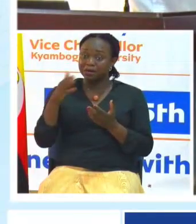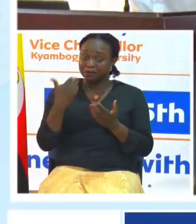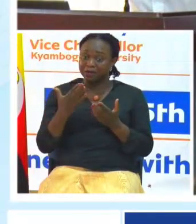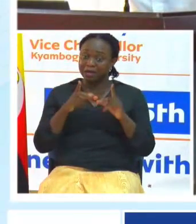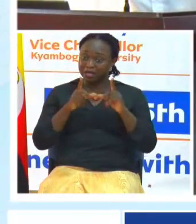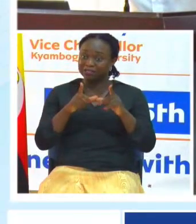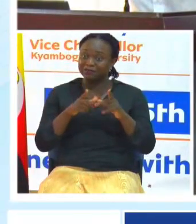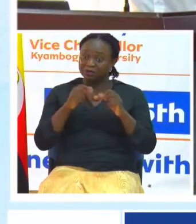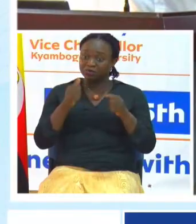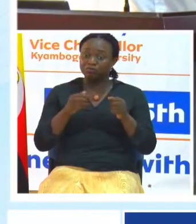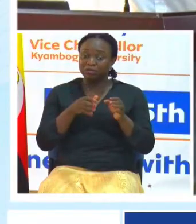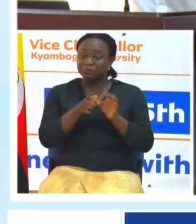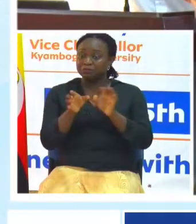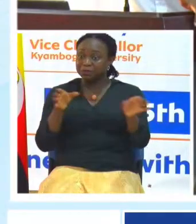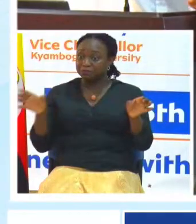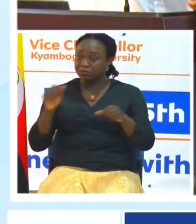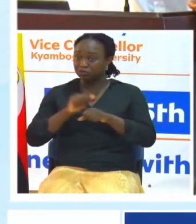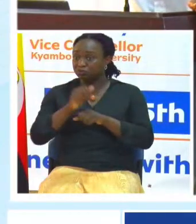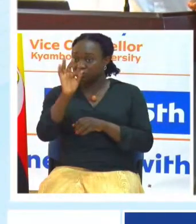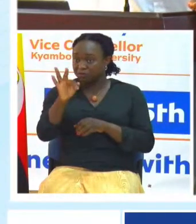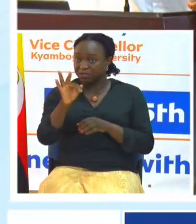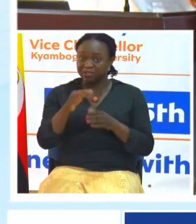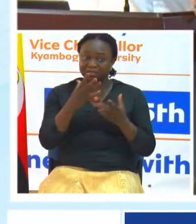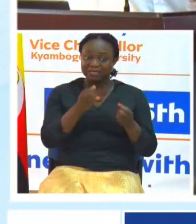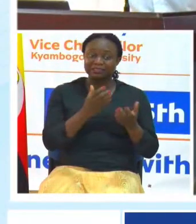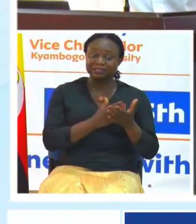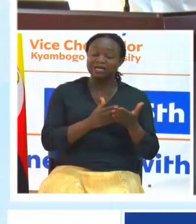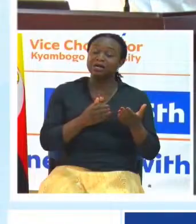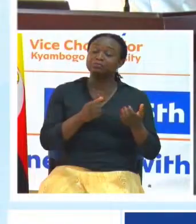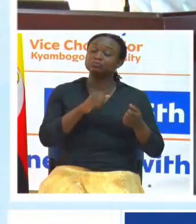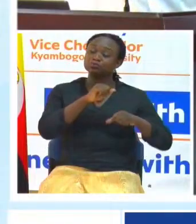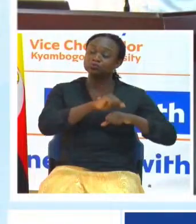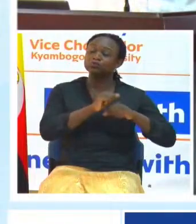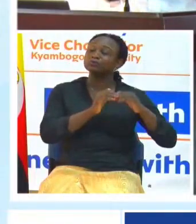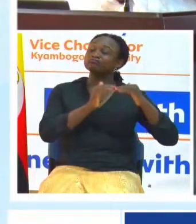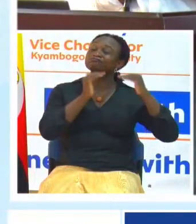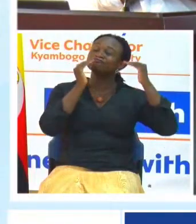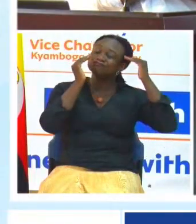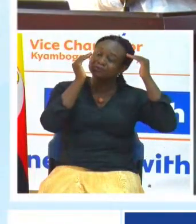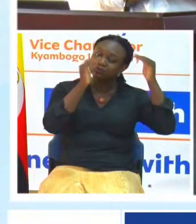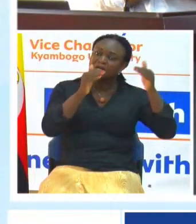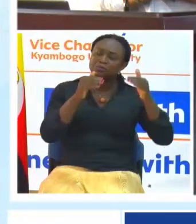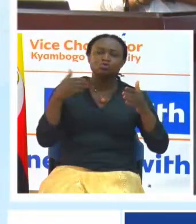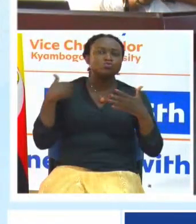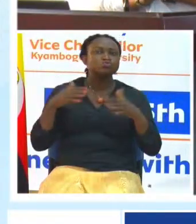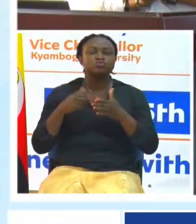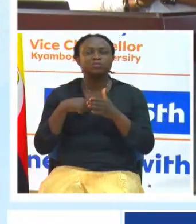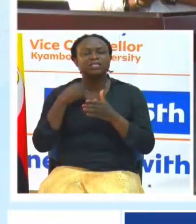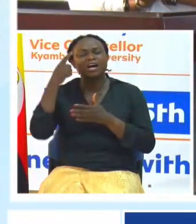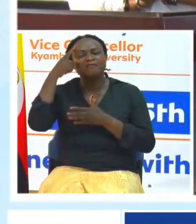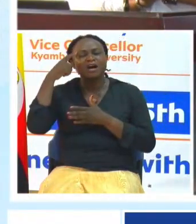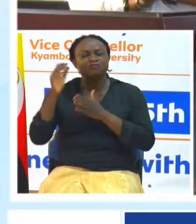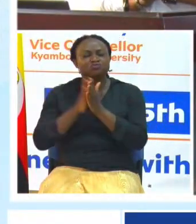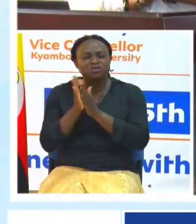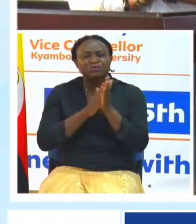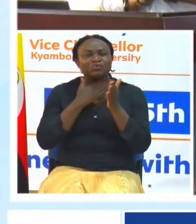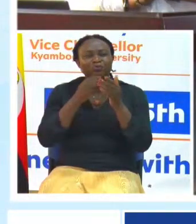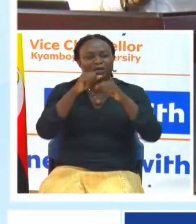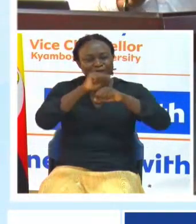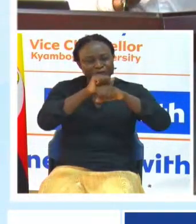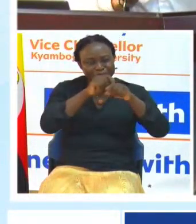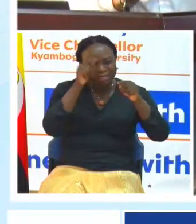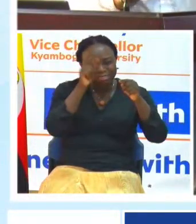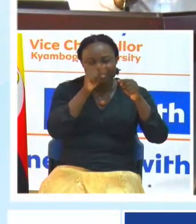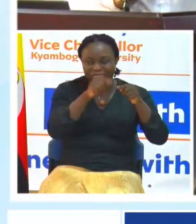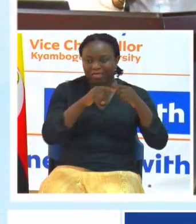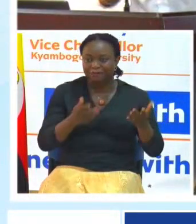Number 1, the rich schools. Rich schools are the dream schools. I've dreamed to Yale for all my life.